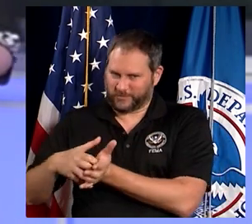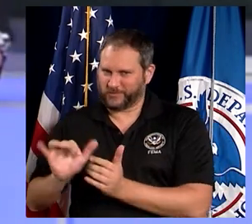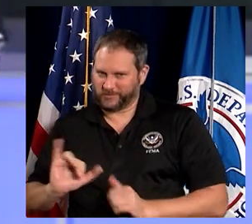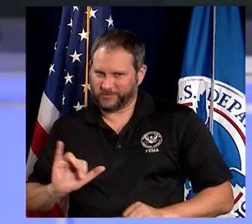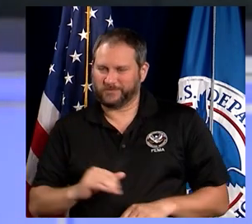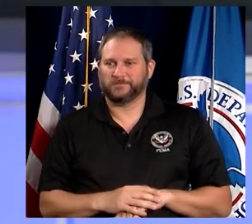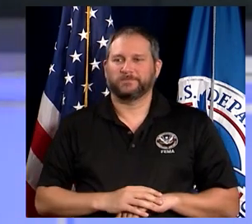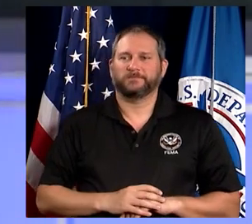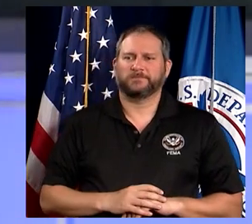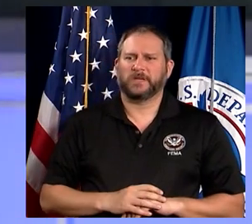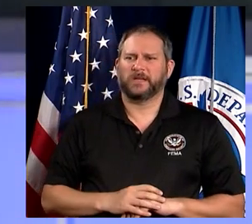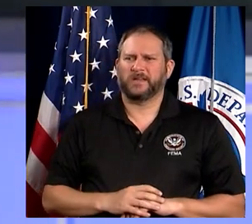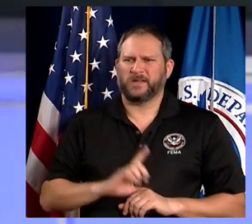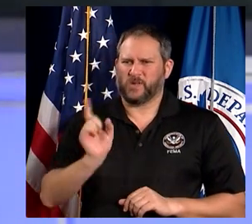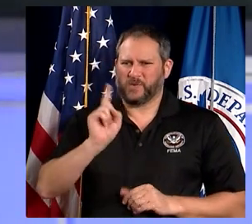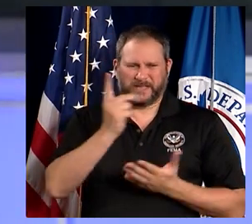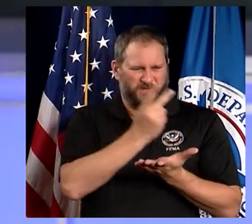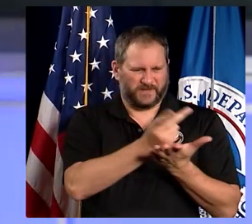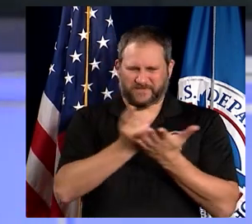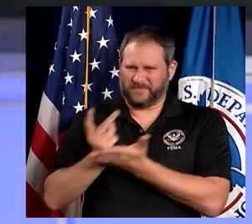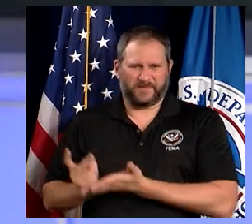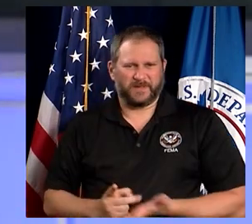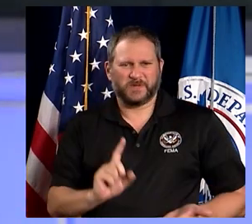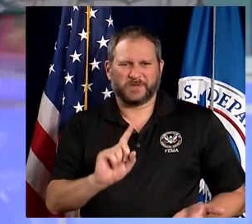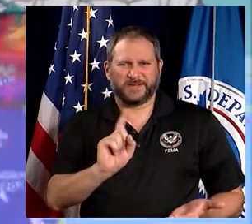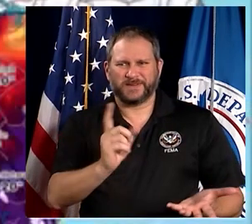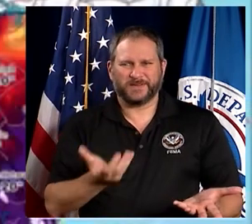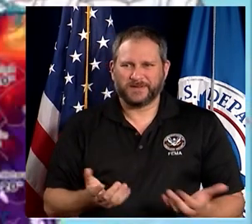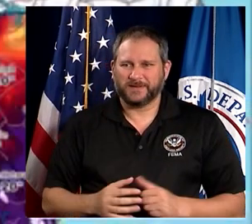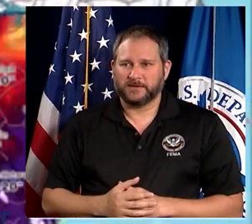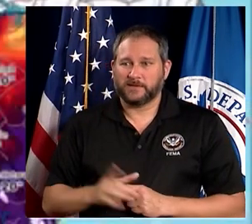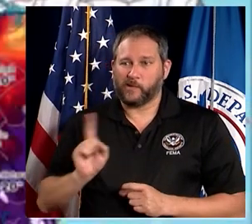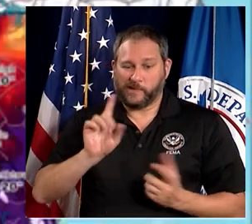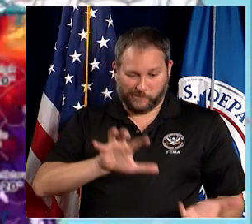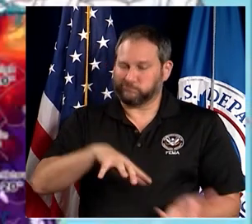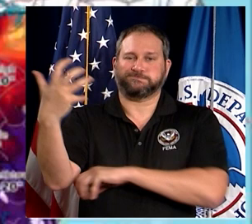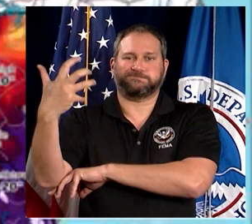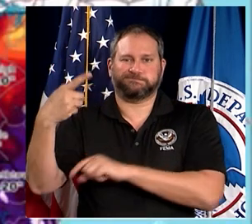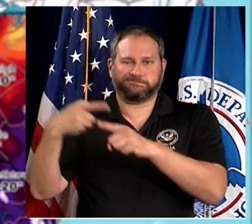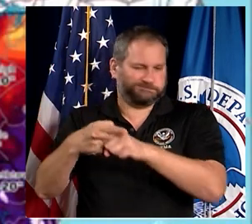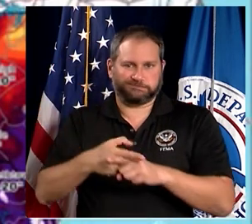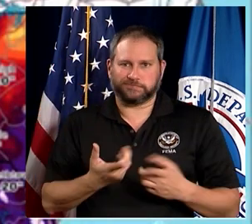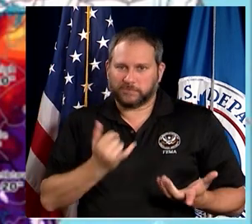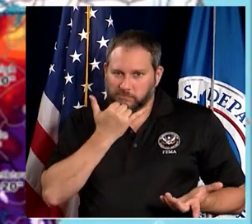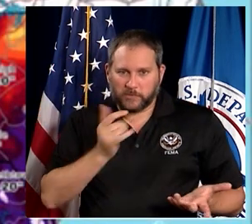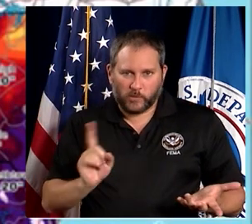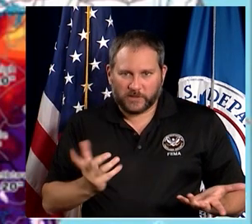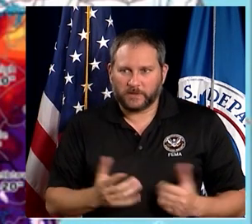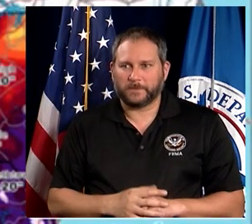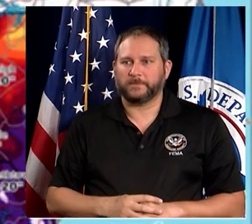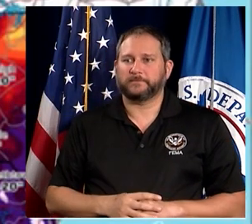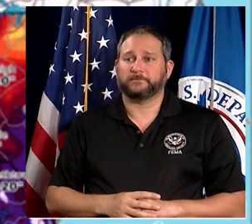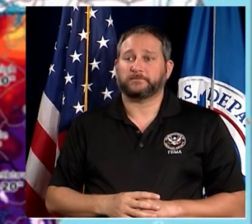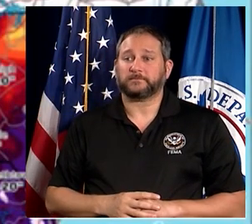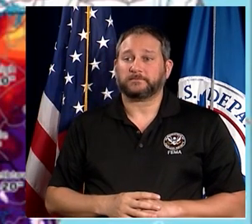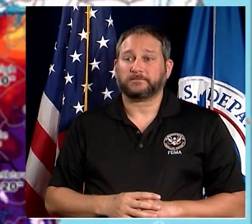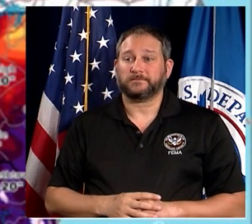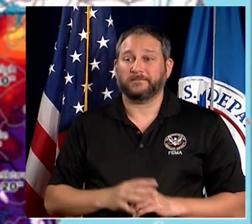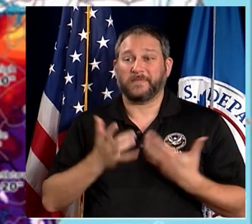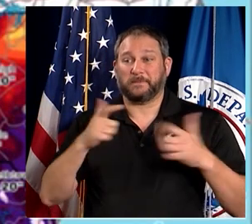failure in this system? What are the ways this can go wrong? Far and away, the biggest threat to the grid are